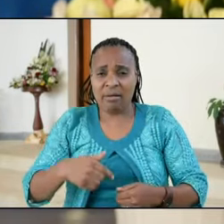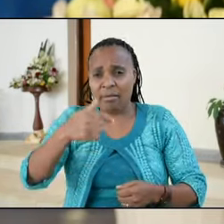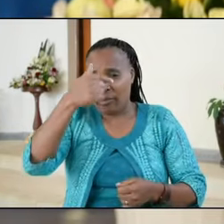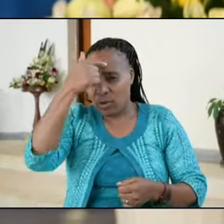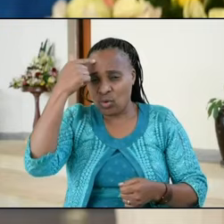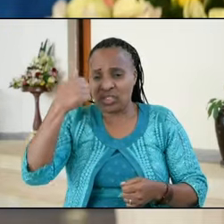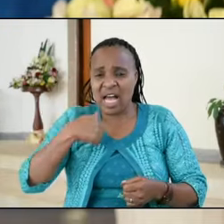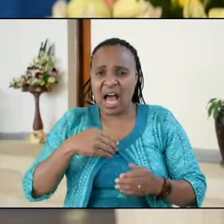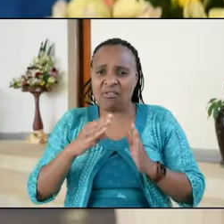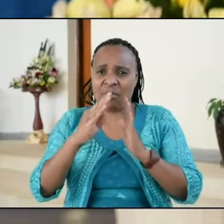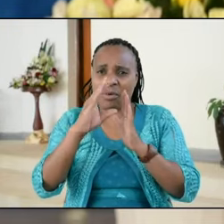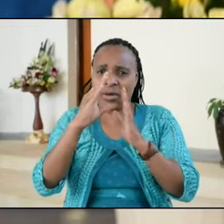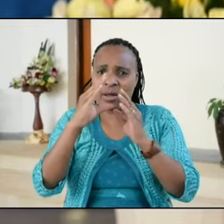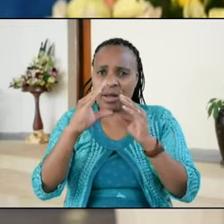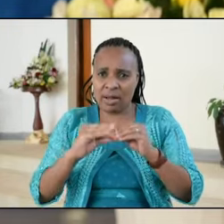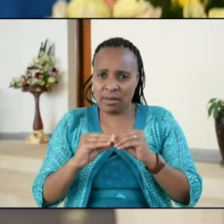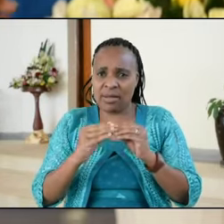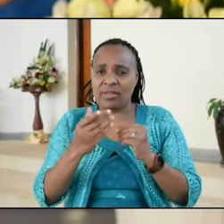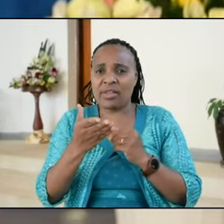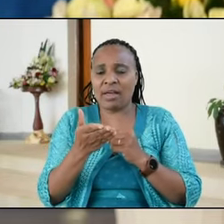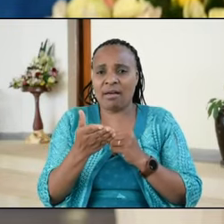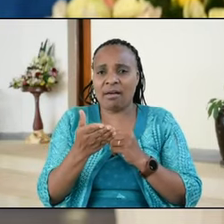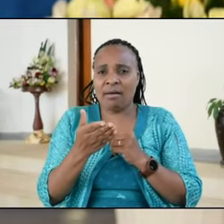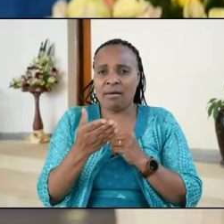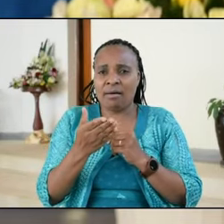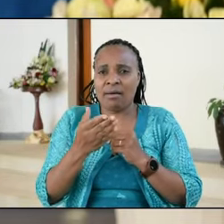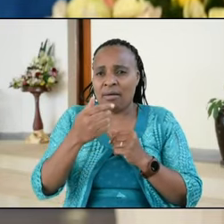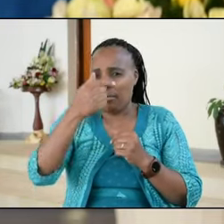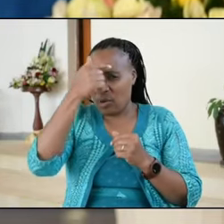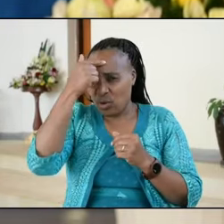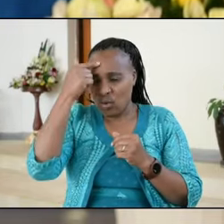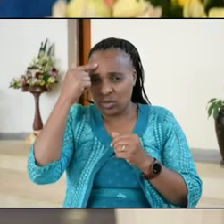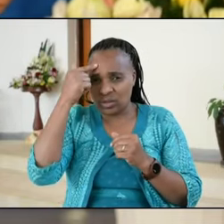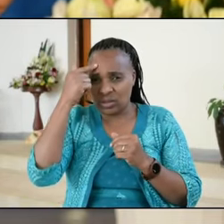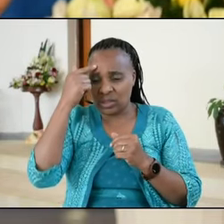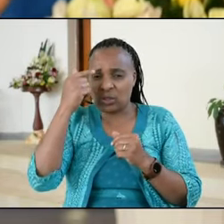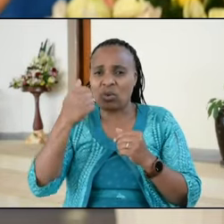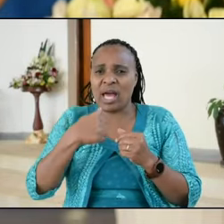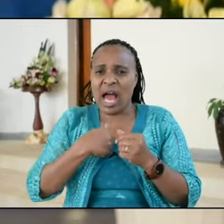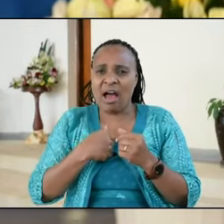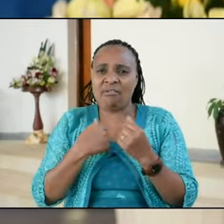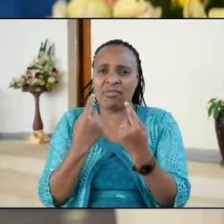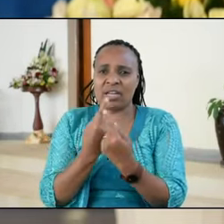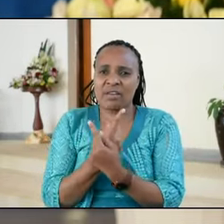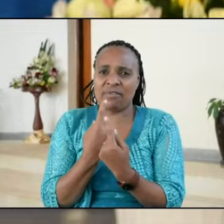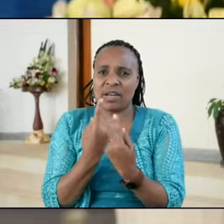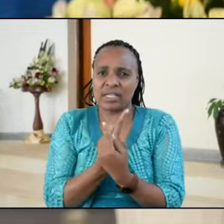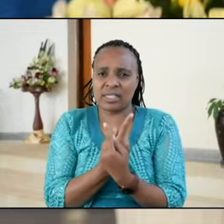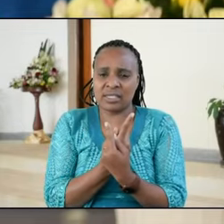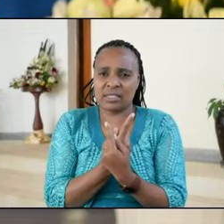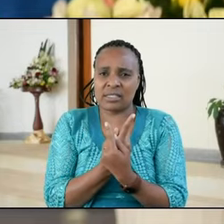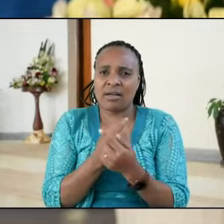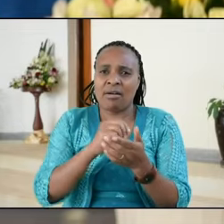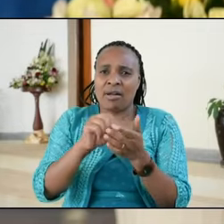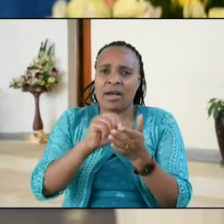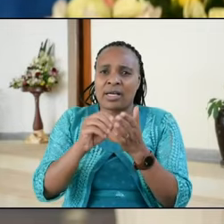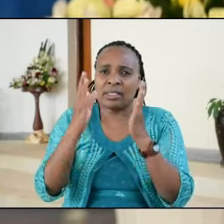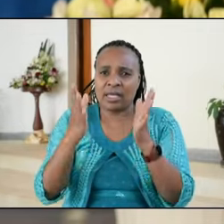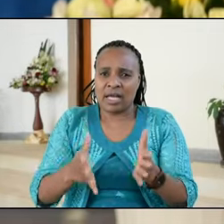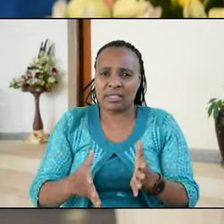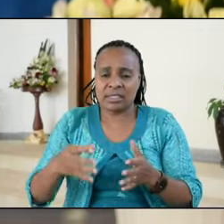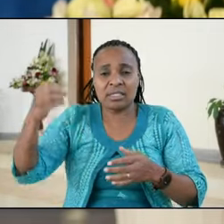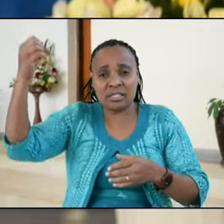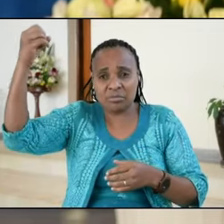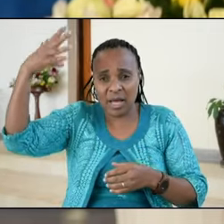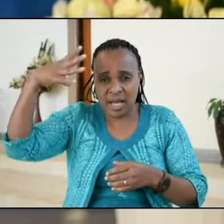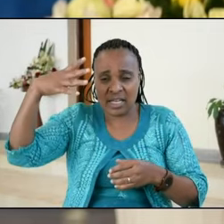have our limitations, because we have various authors inspired by